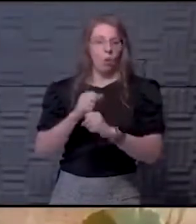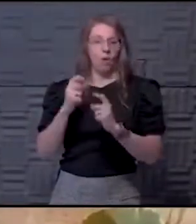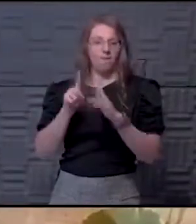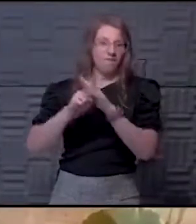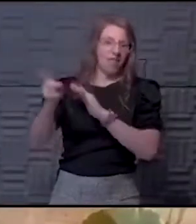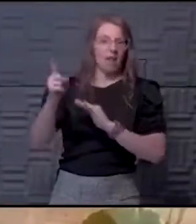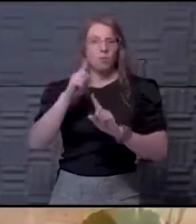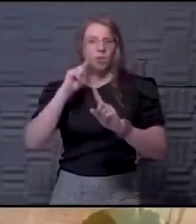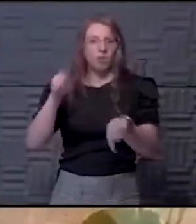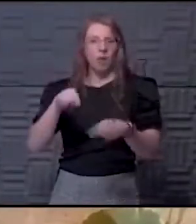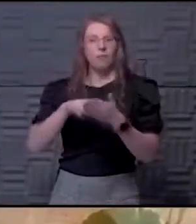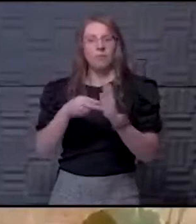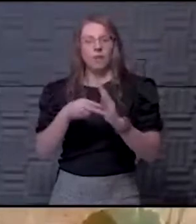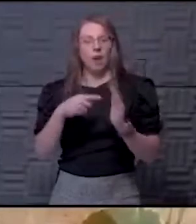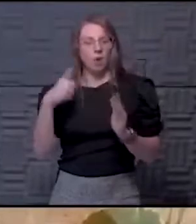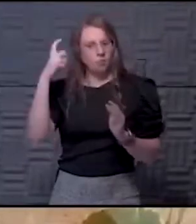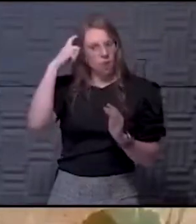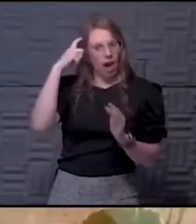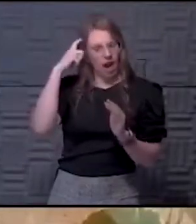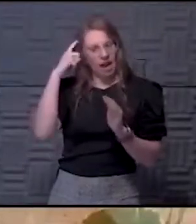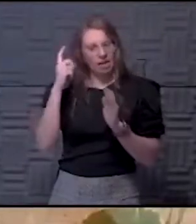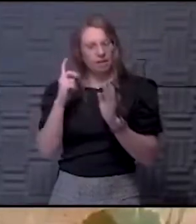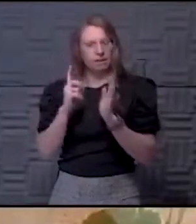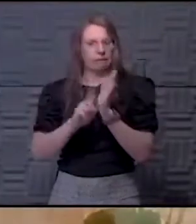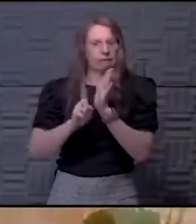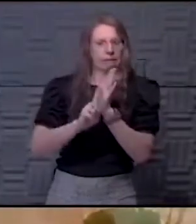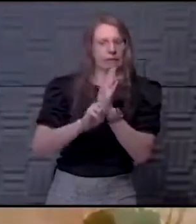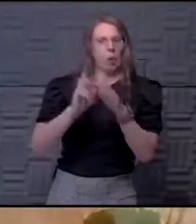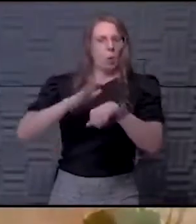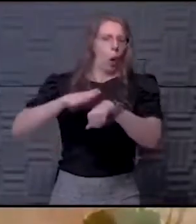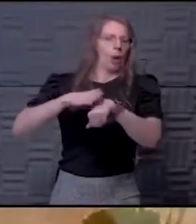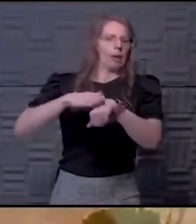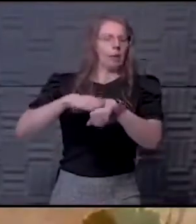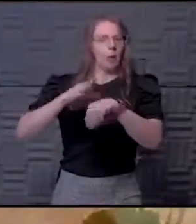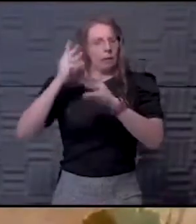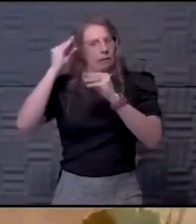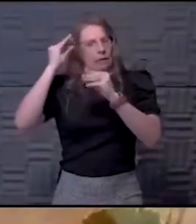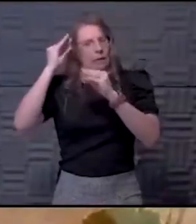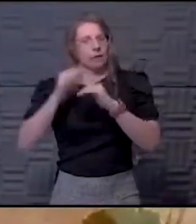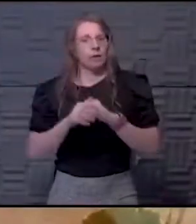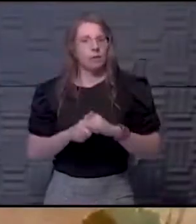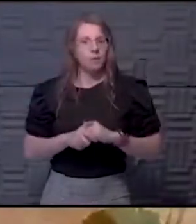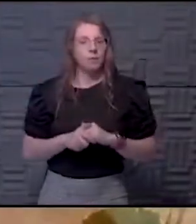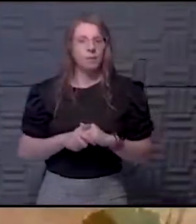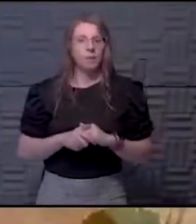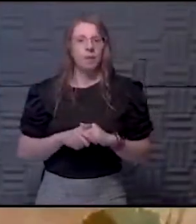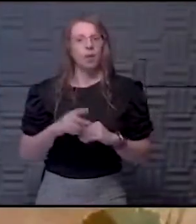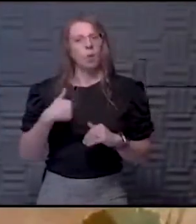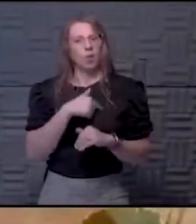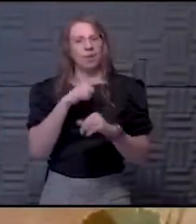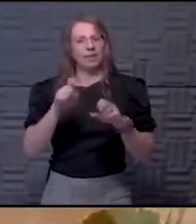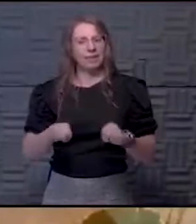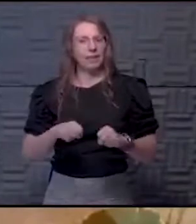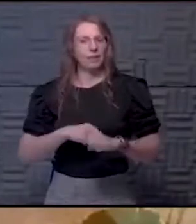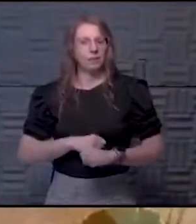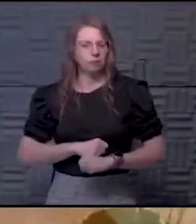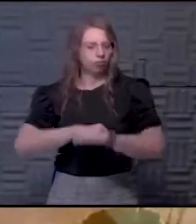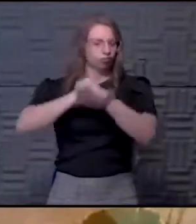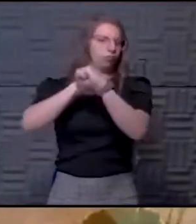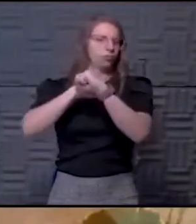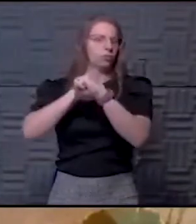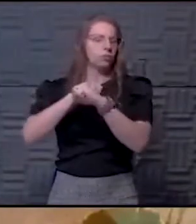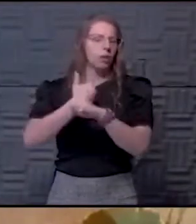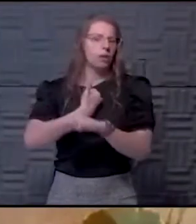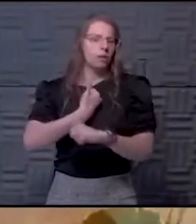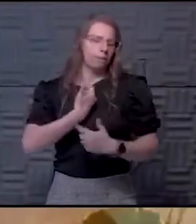starts kind of like a smoke detector going, warning, warning. And now we need to armor up and defend ourselves. And we